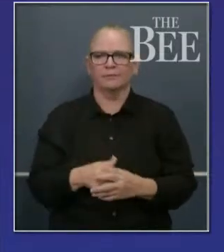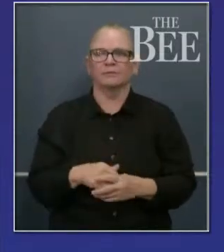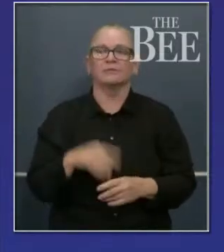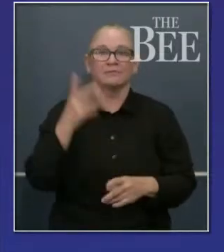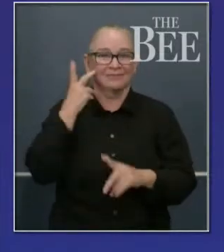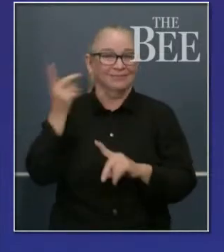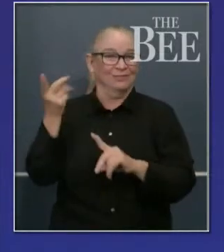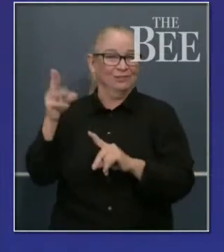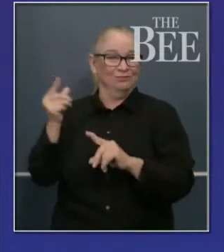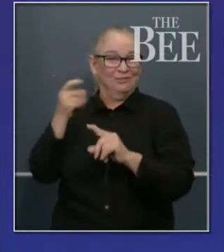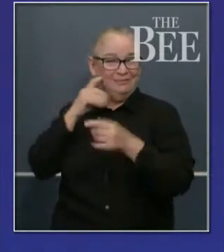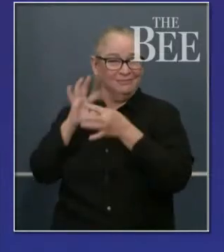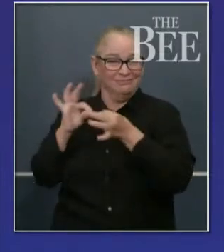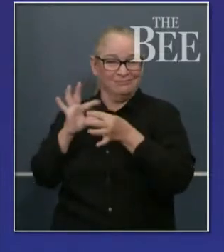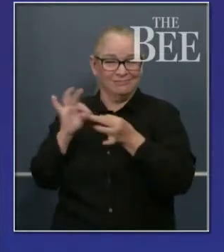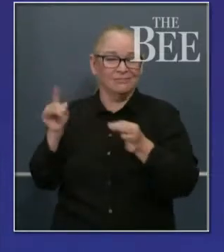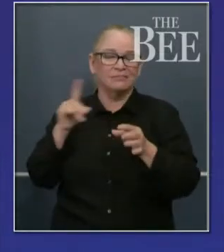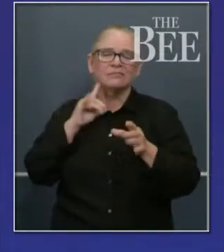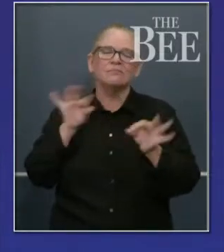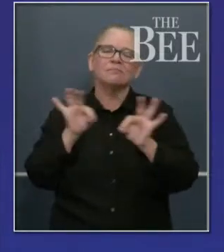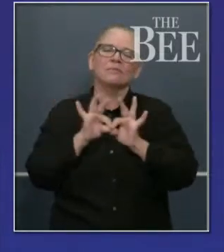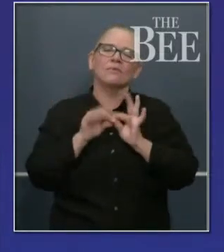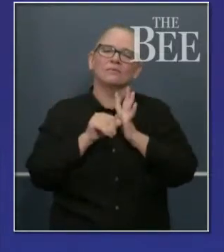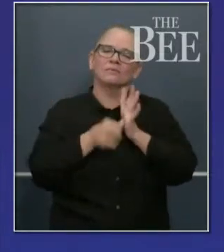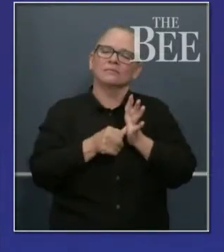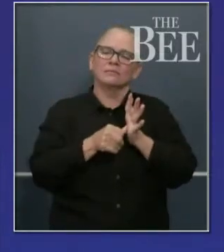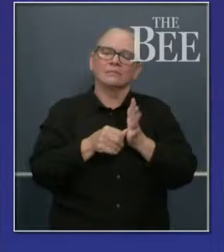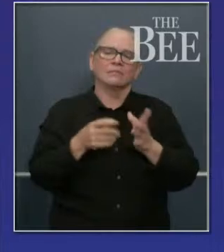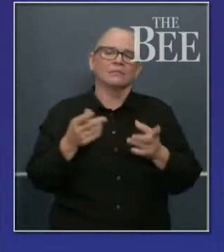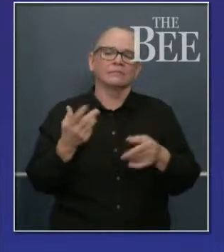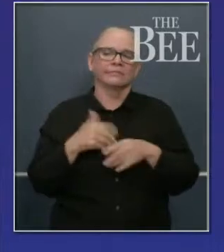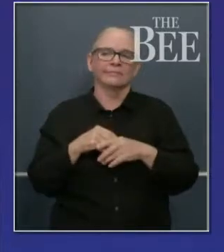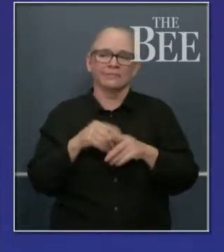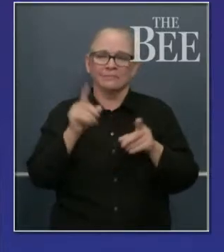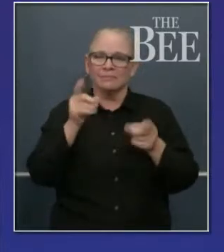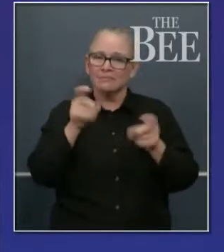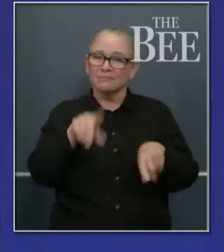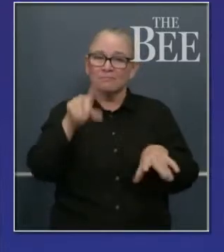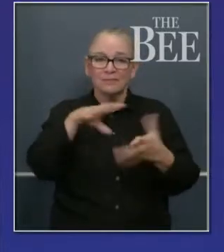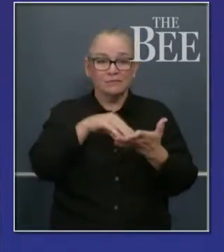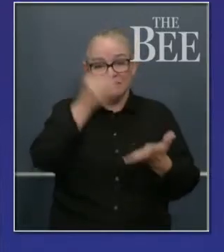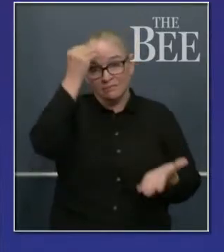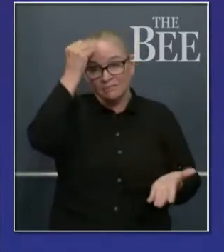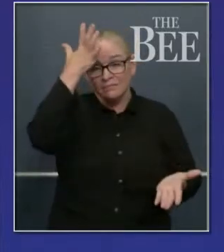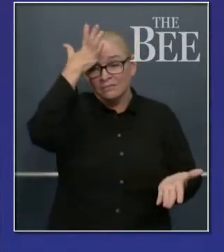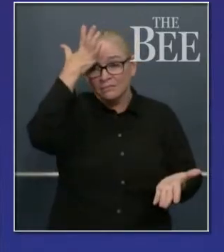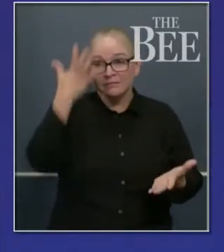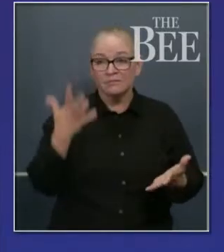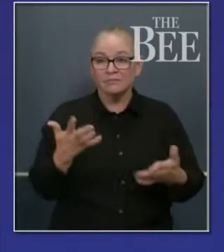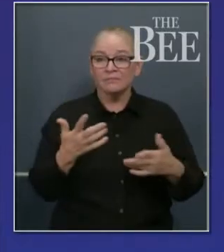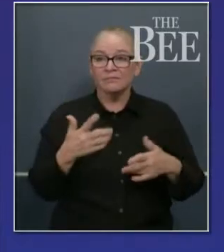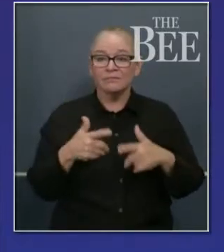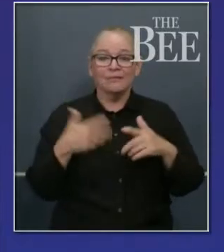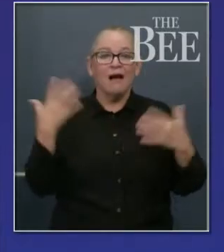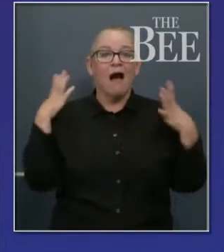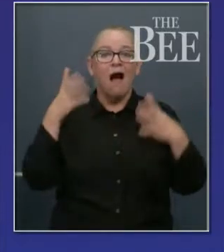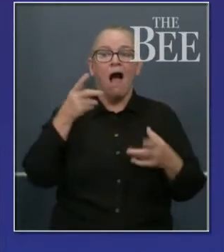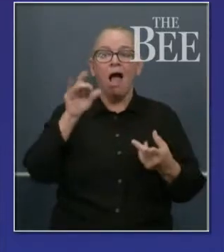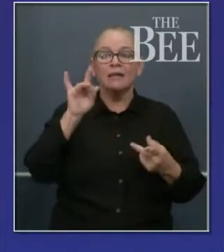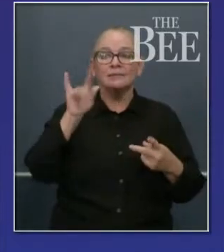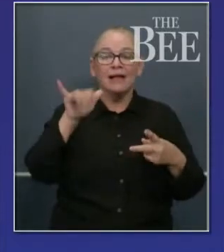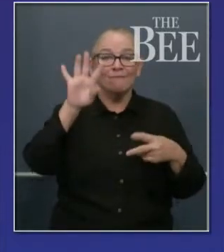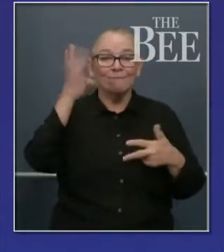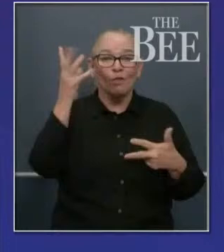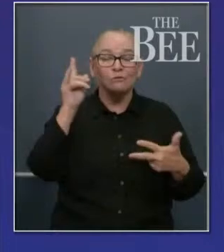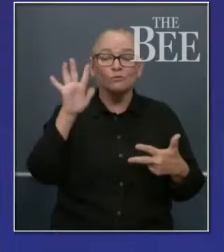is absolutely foundational to learn the lessons from 4th of July, Memorial Day weekend, from the experiences of the